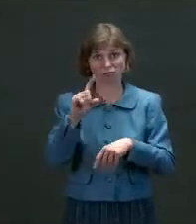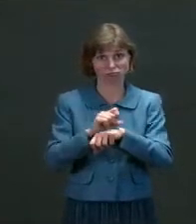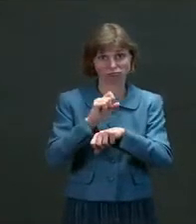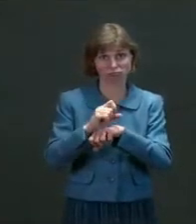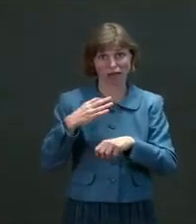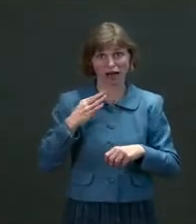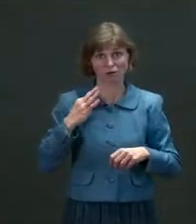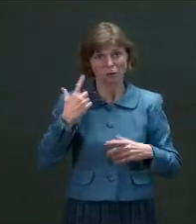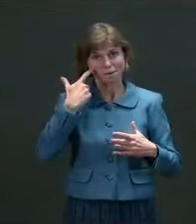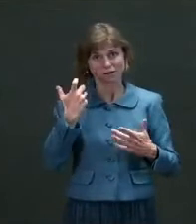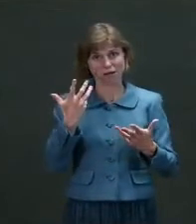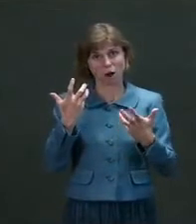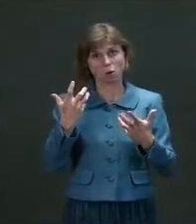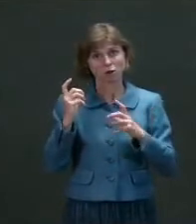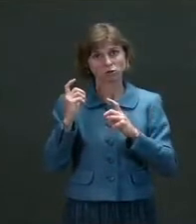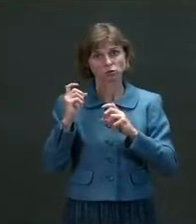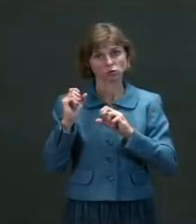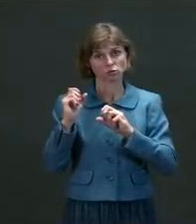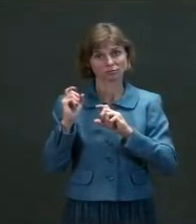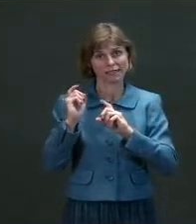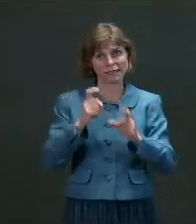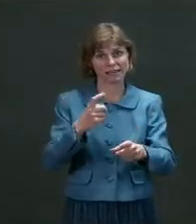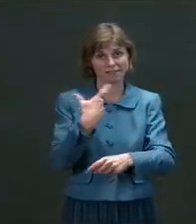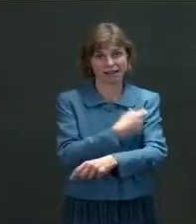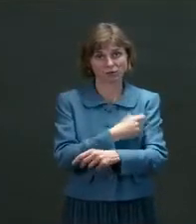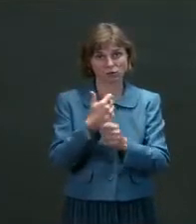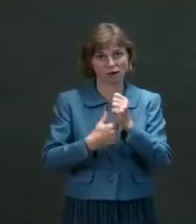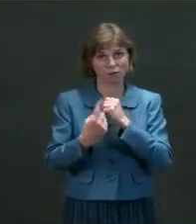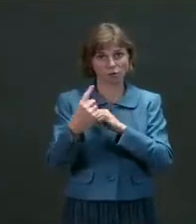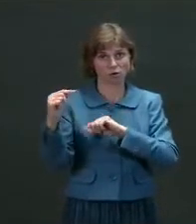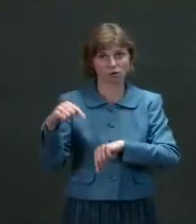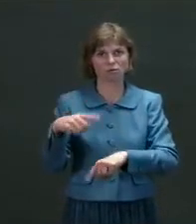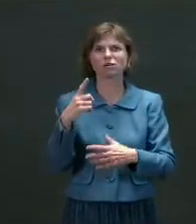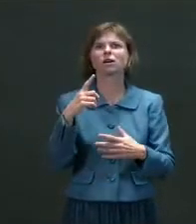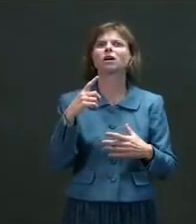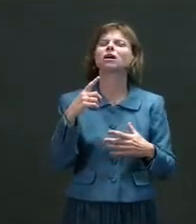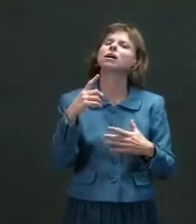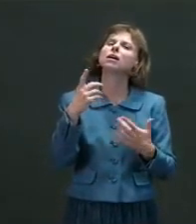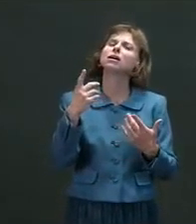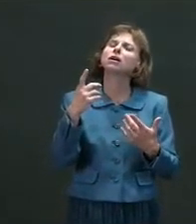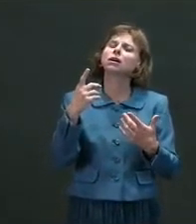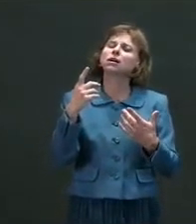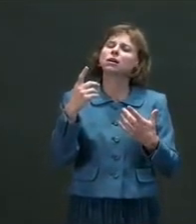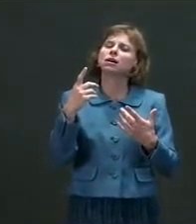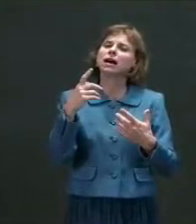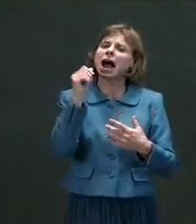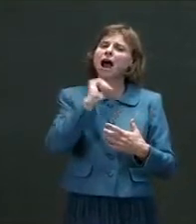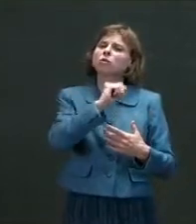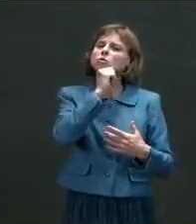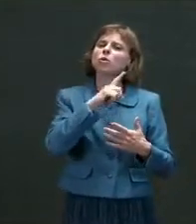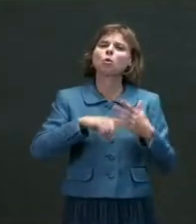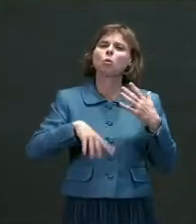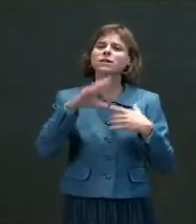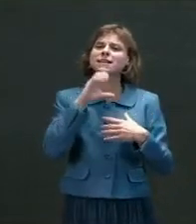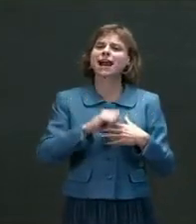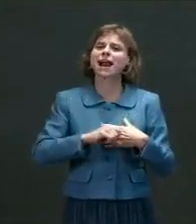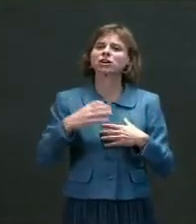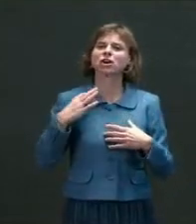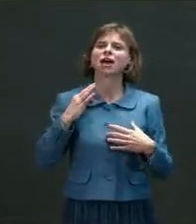to give the vaccine to everybody comfortable. Now, in Arizona, what is the age eligibility for coming through that